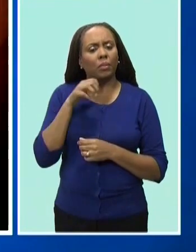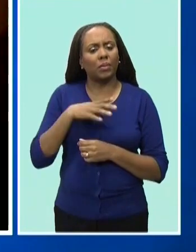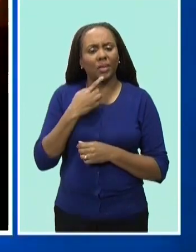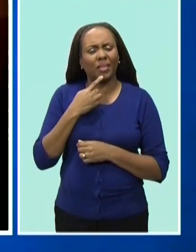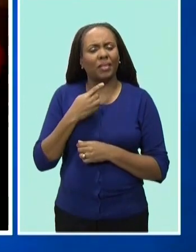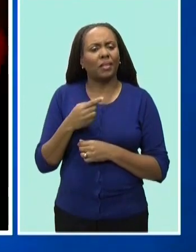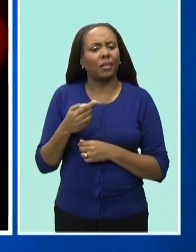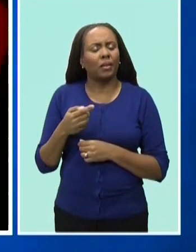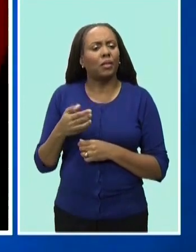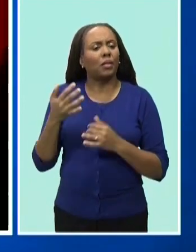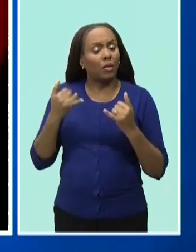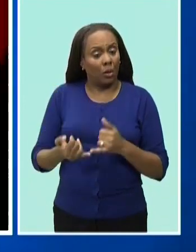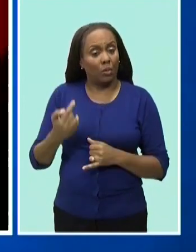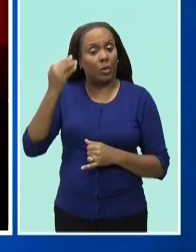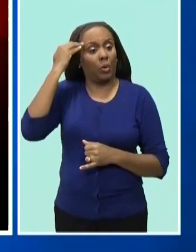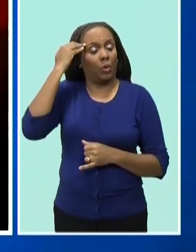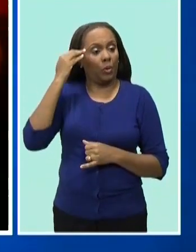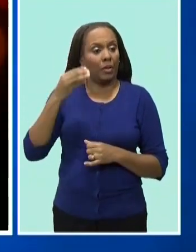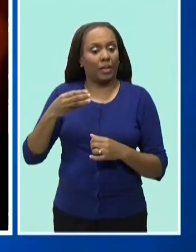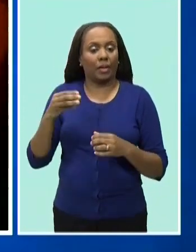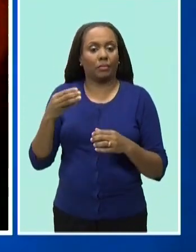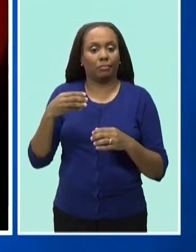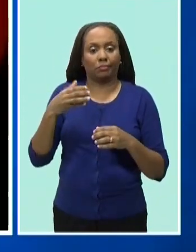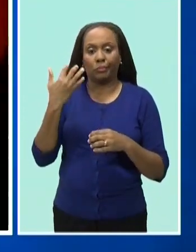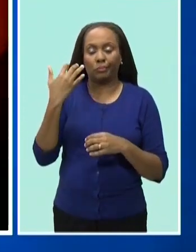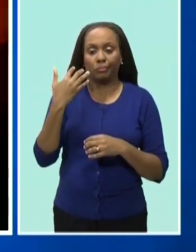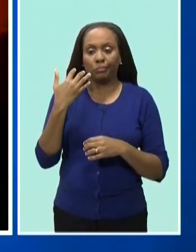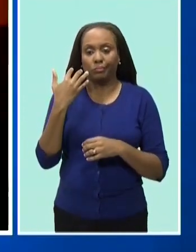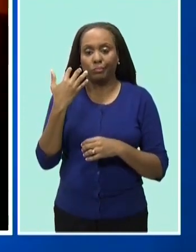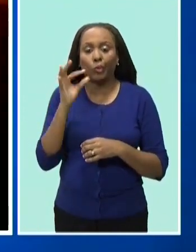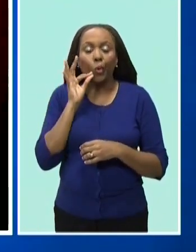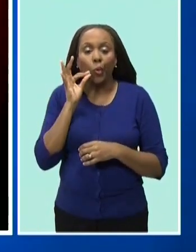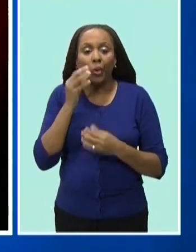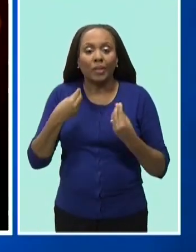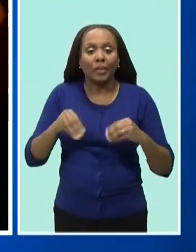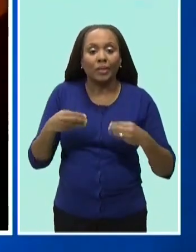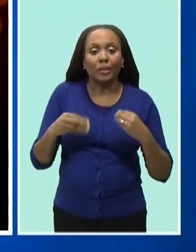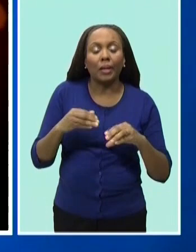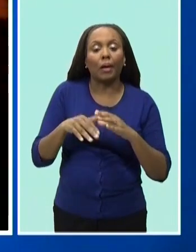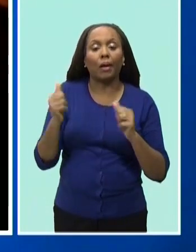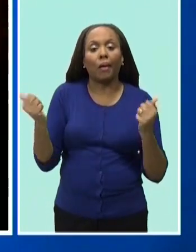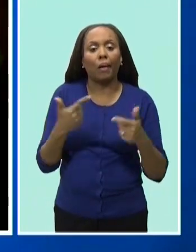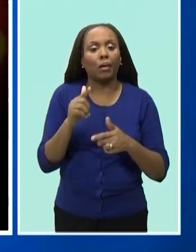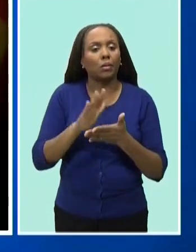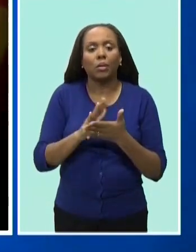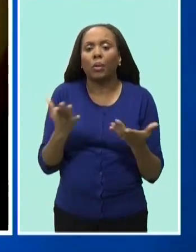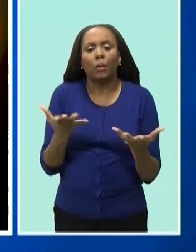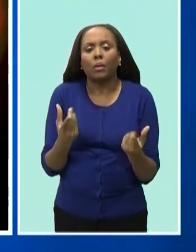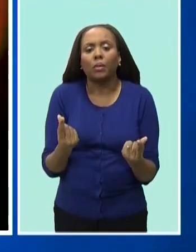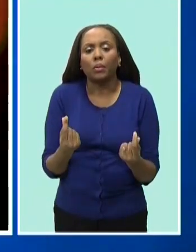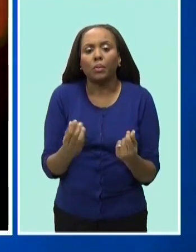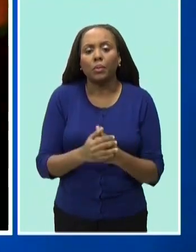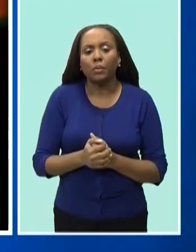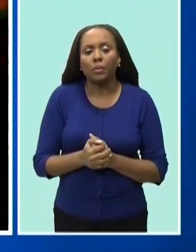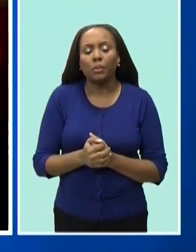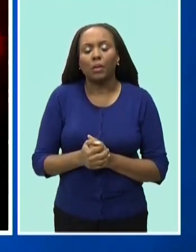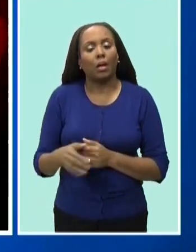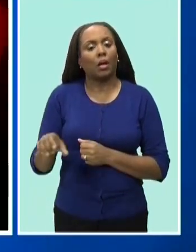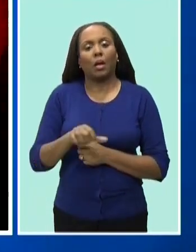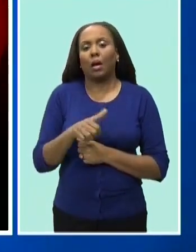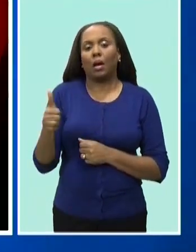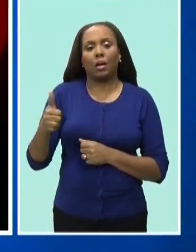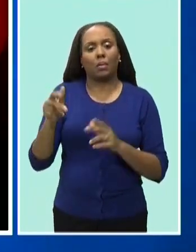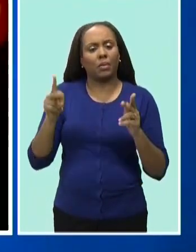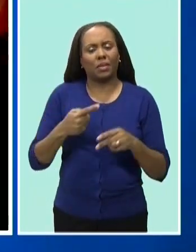happen now that the discovery has been made. She says we want solutions, not reports. And Gorn Claudian wants to know where